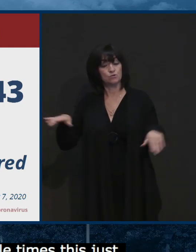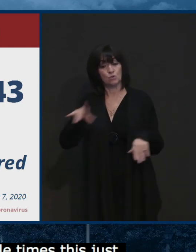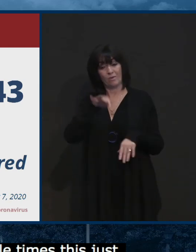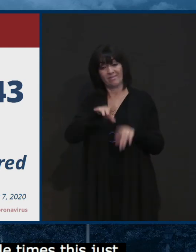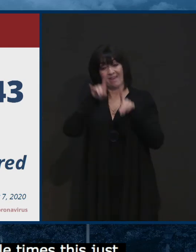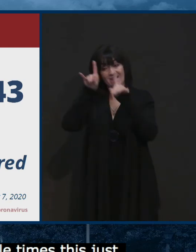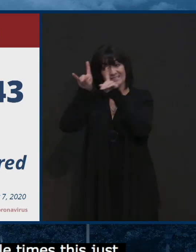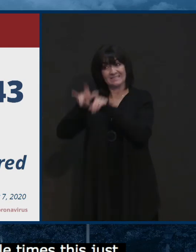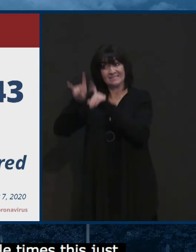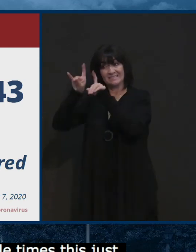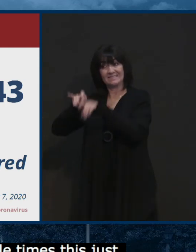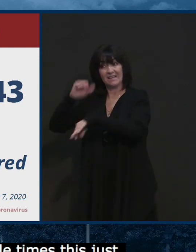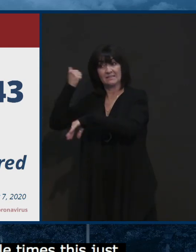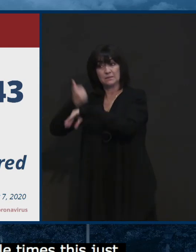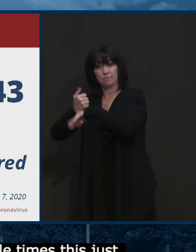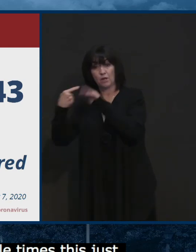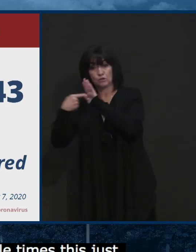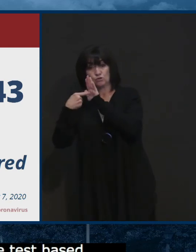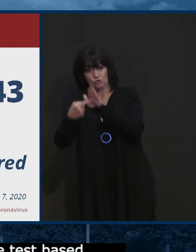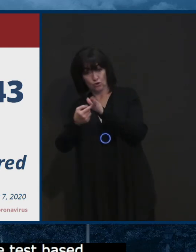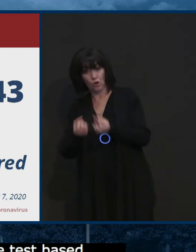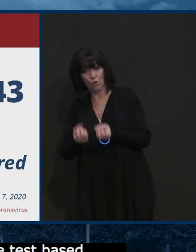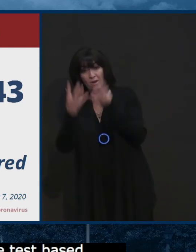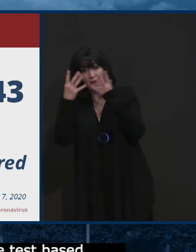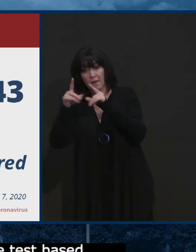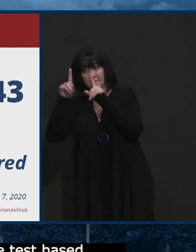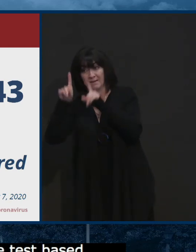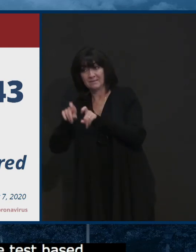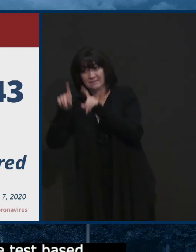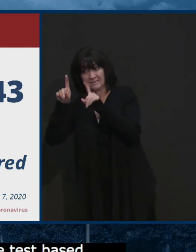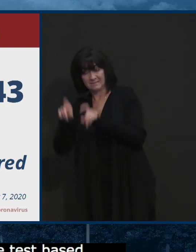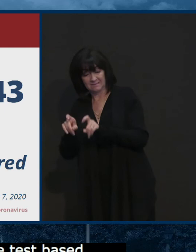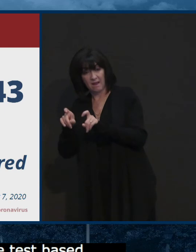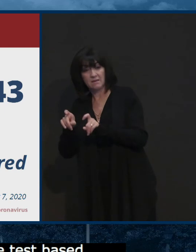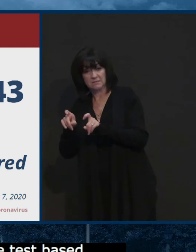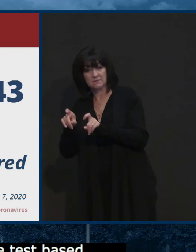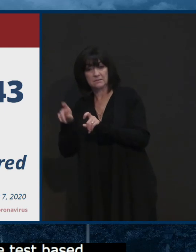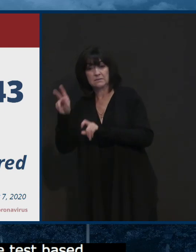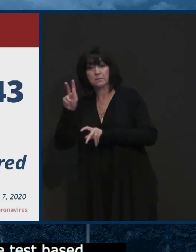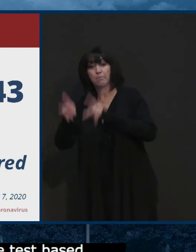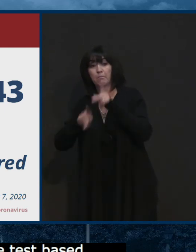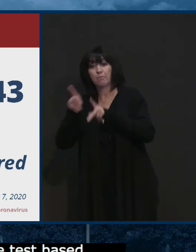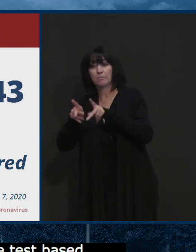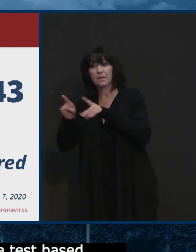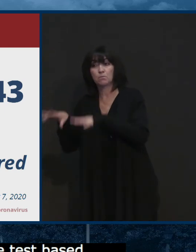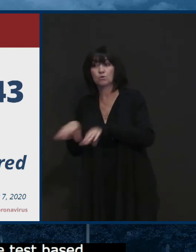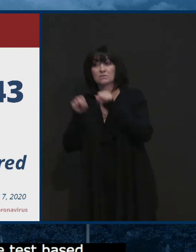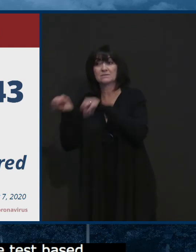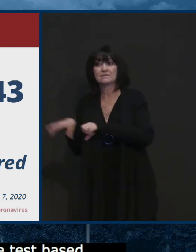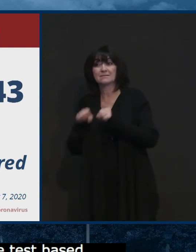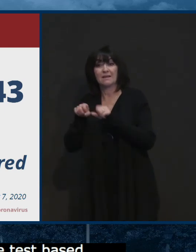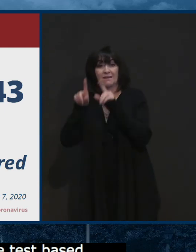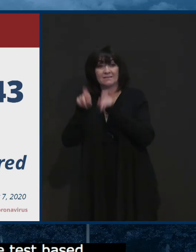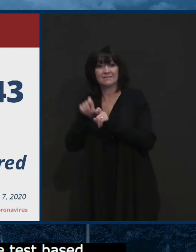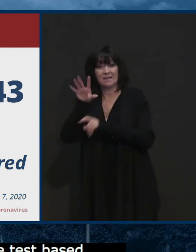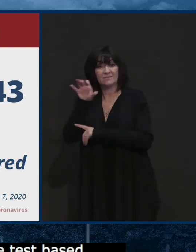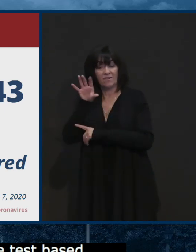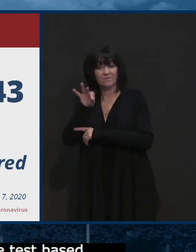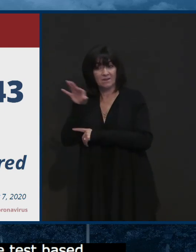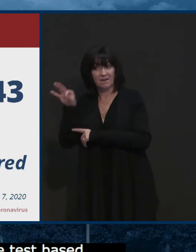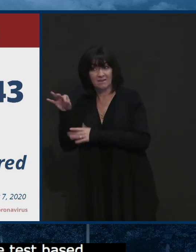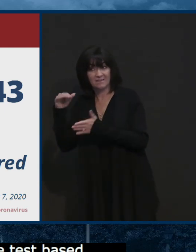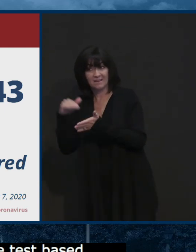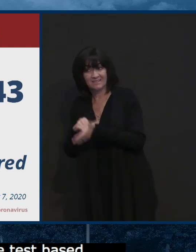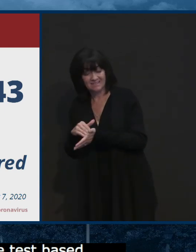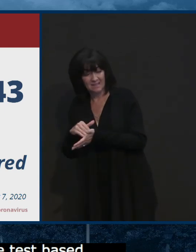is a better metric to follow. Now, the CDC and the White House